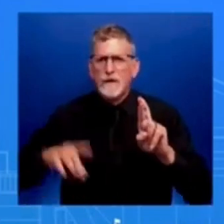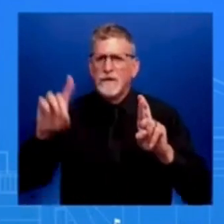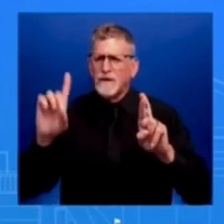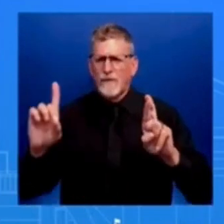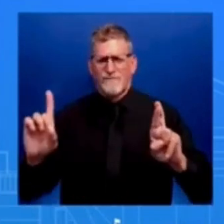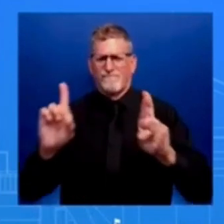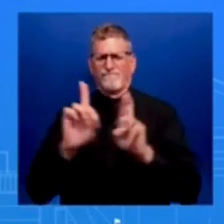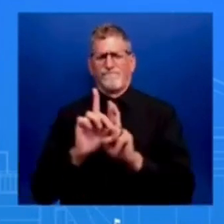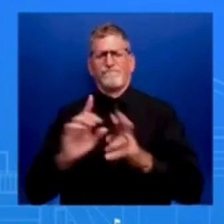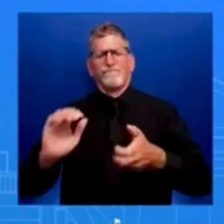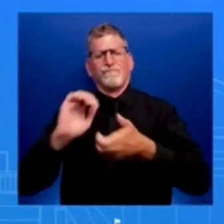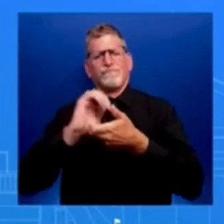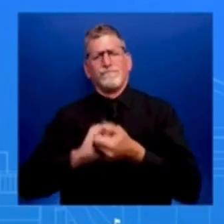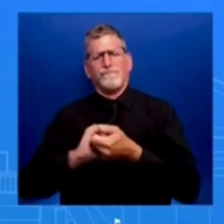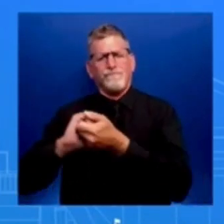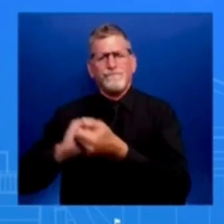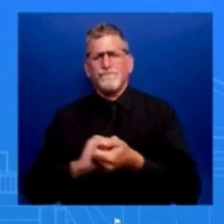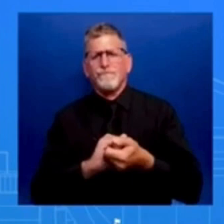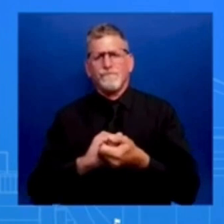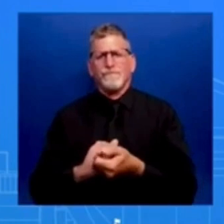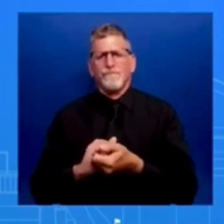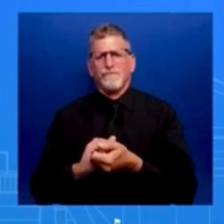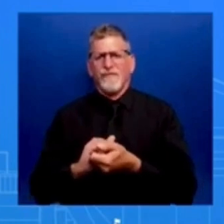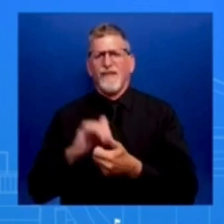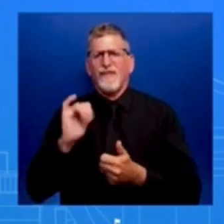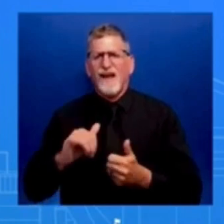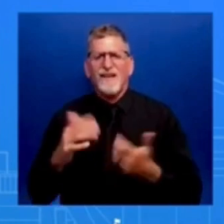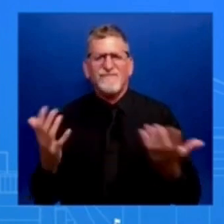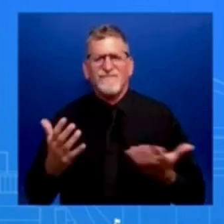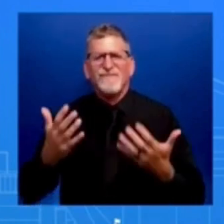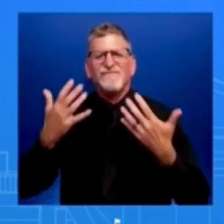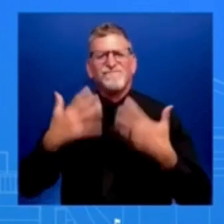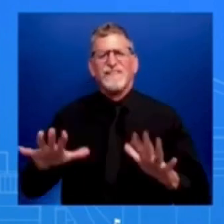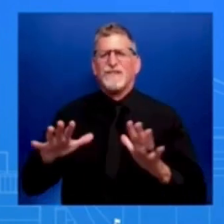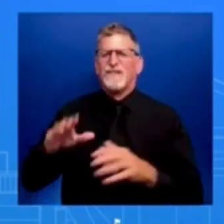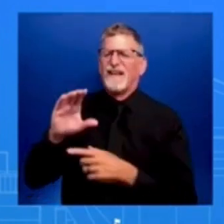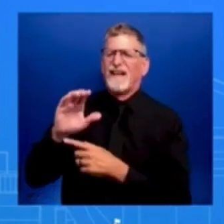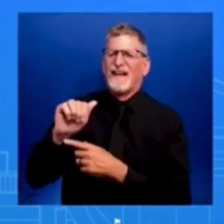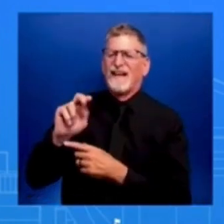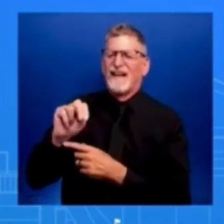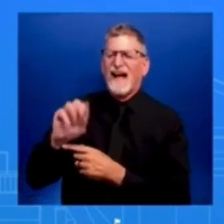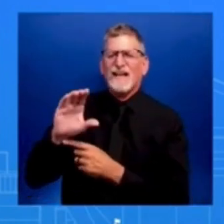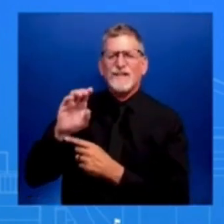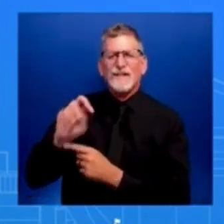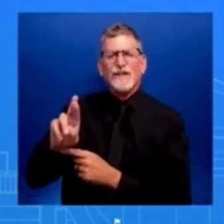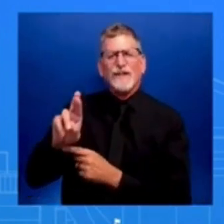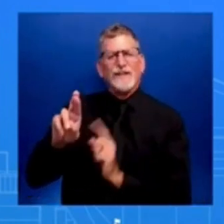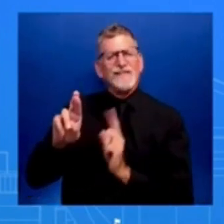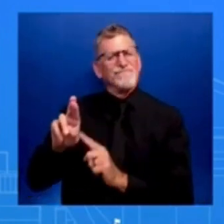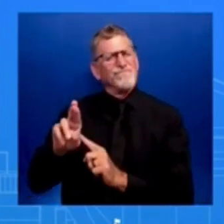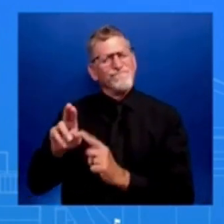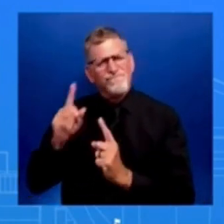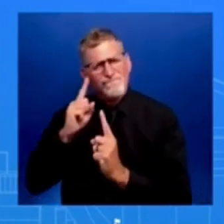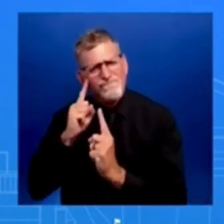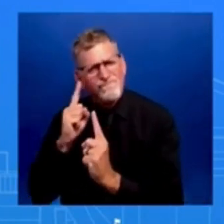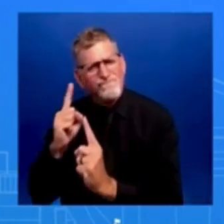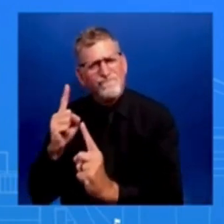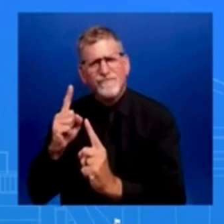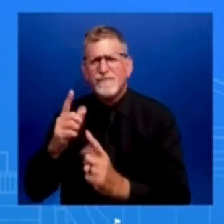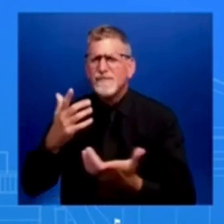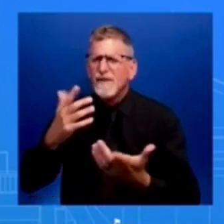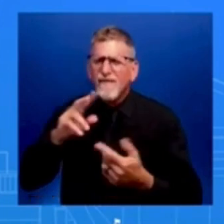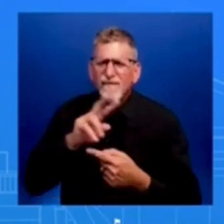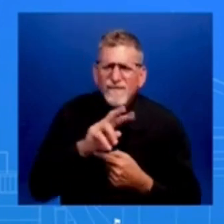Ending cancer as we know it, delivering on our sacred obligation to veterans, tackling mental health crisis, and beating